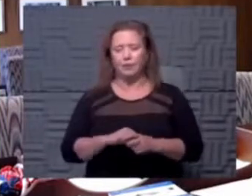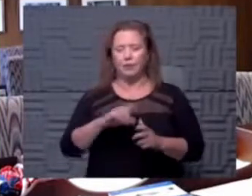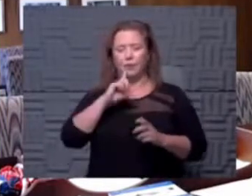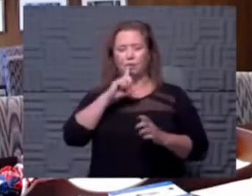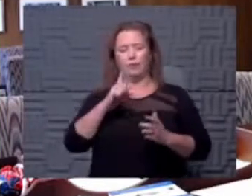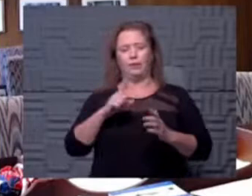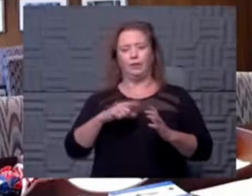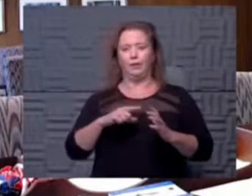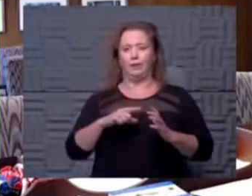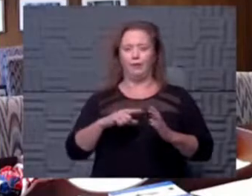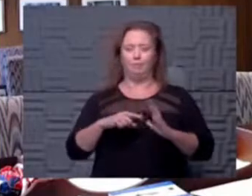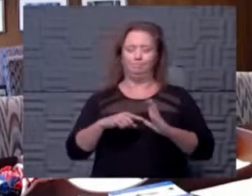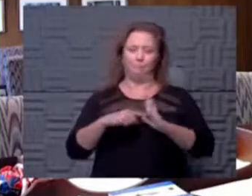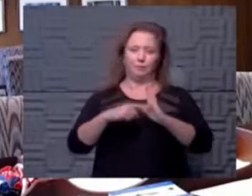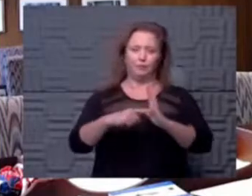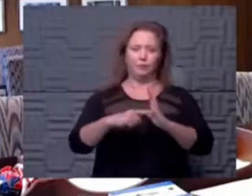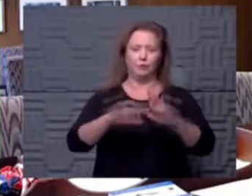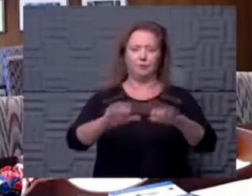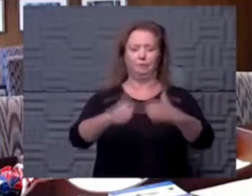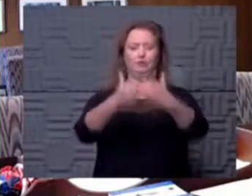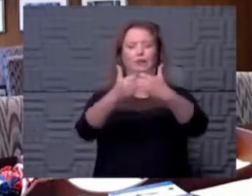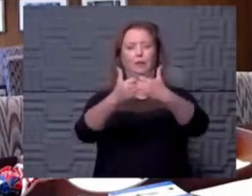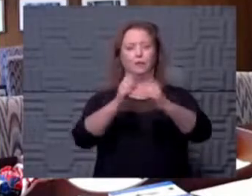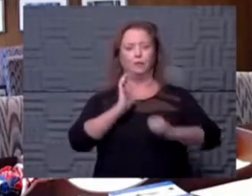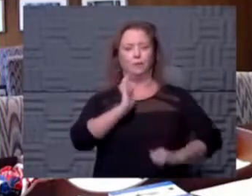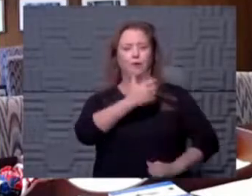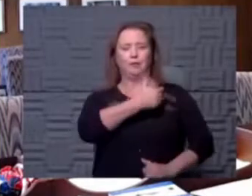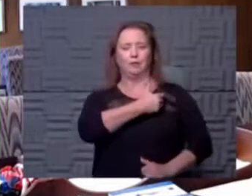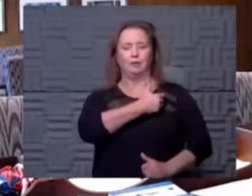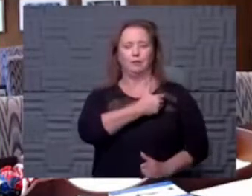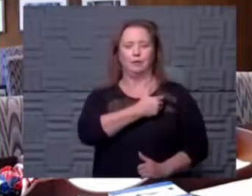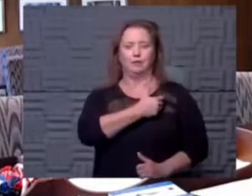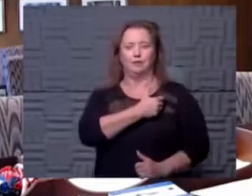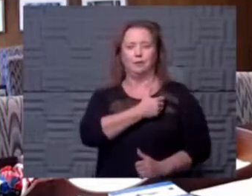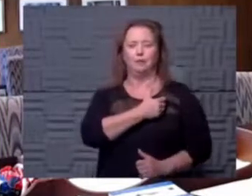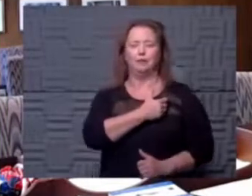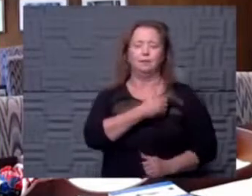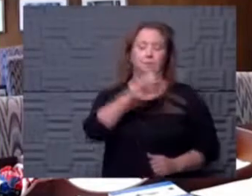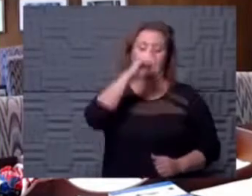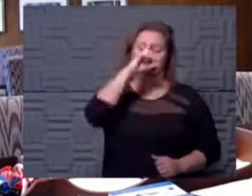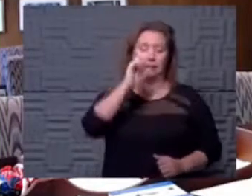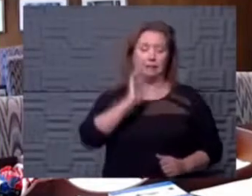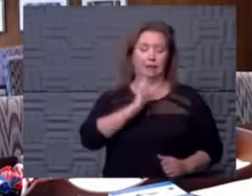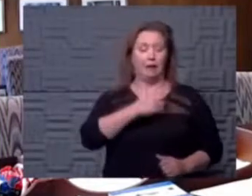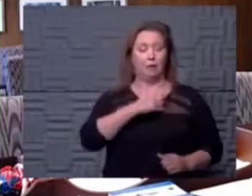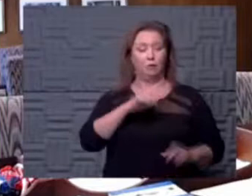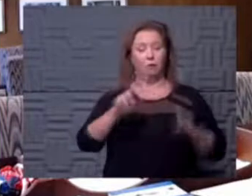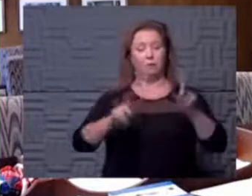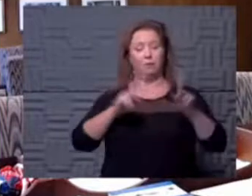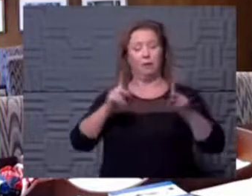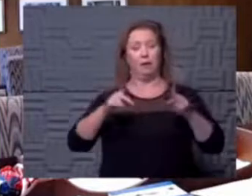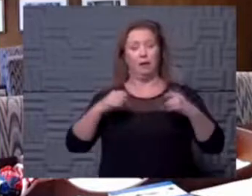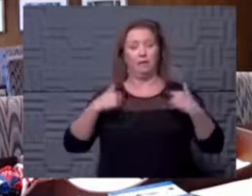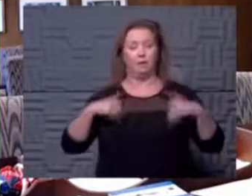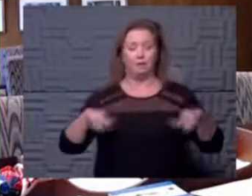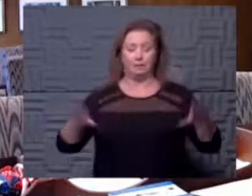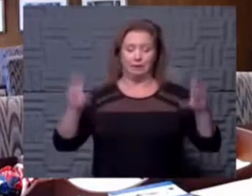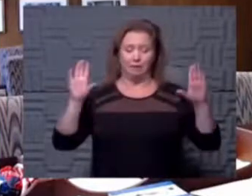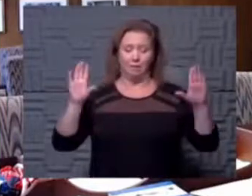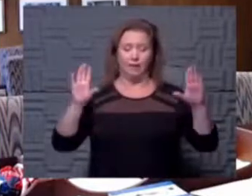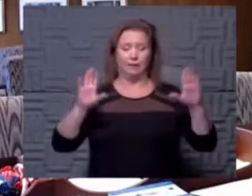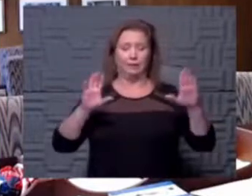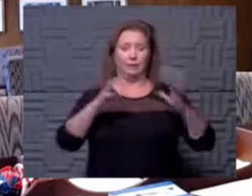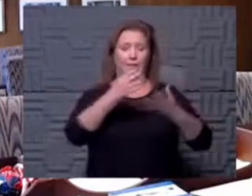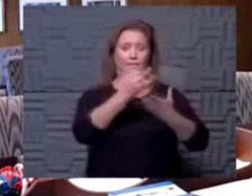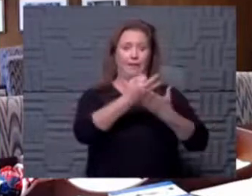presenting some serious problems or challenges for us, because our people have to sacrifice heroically